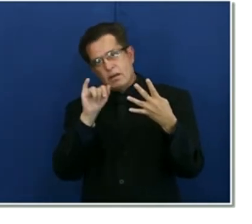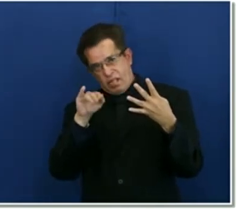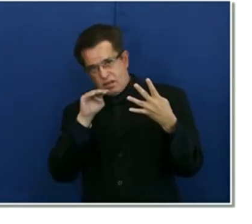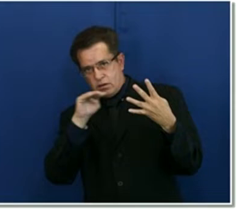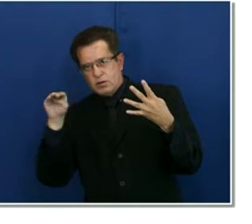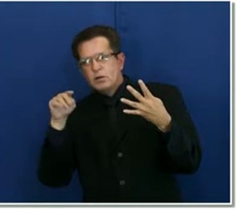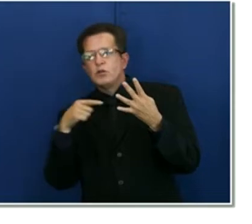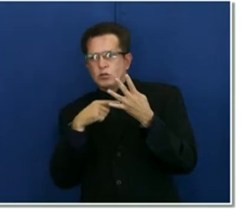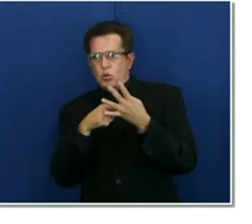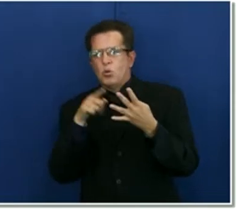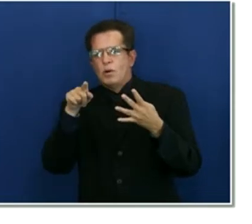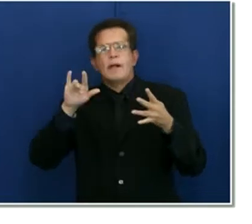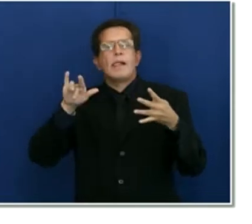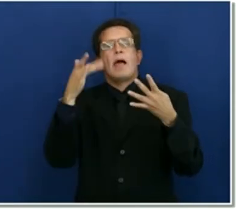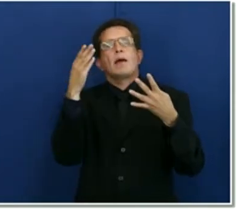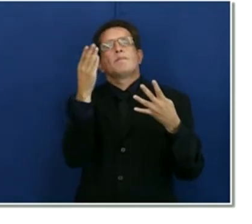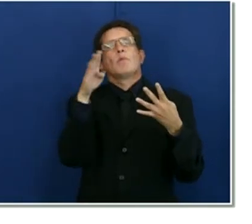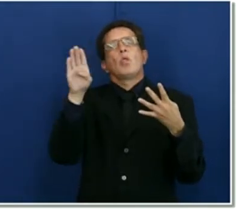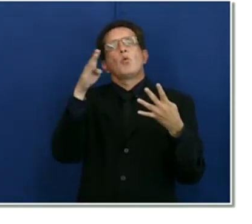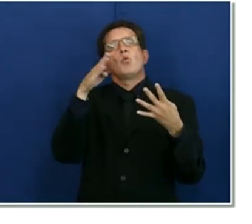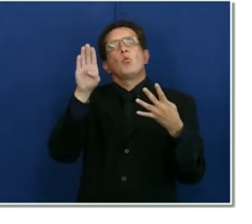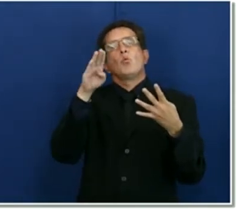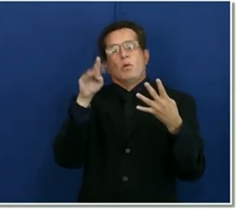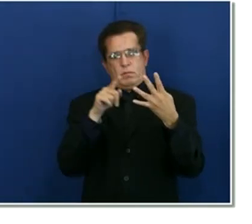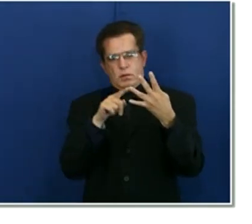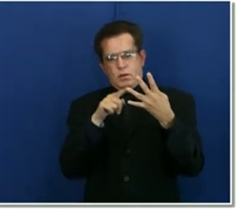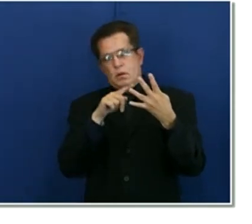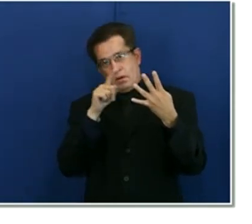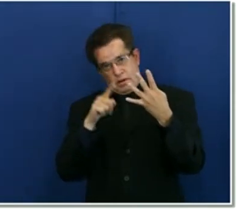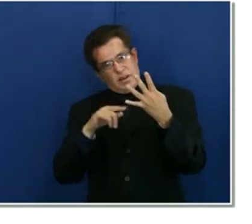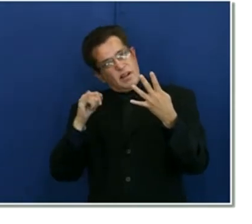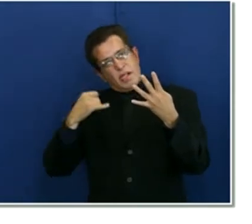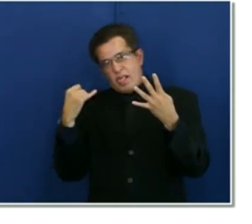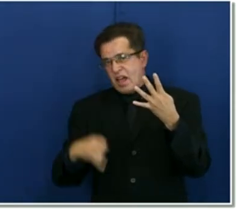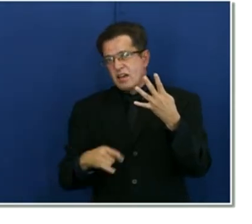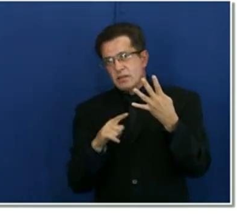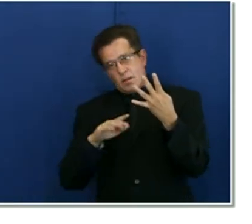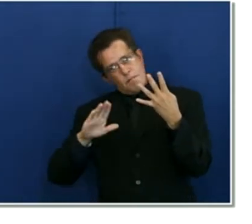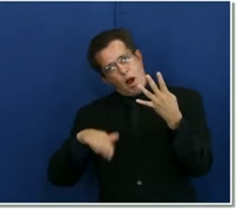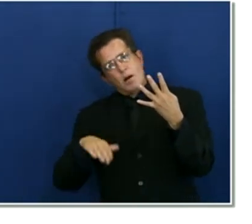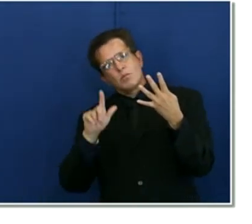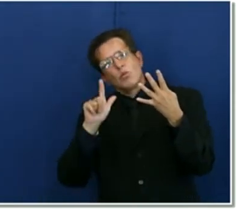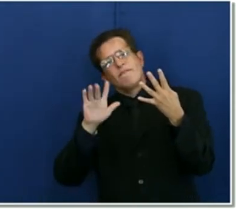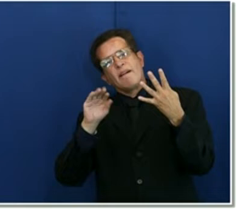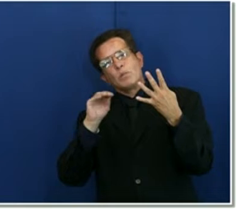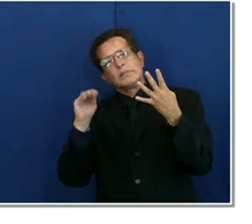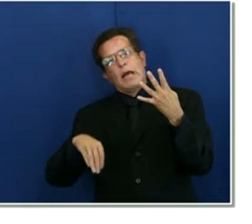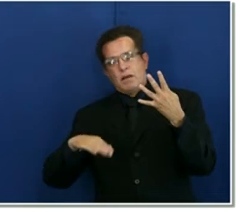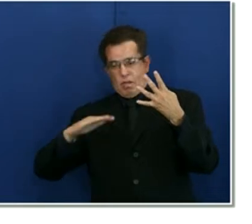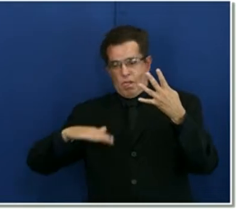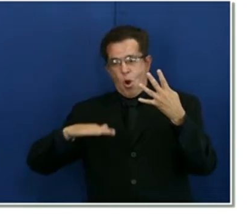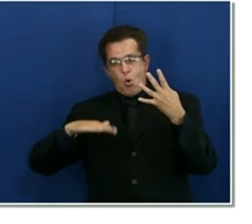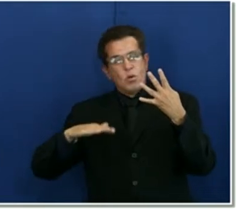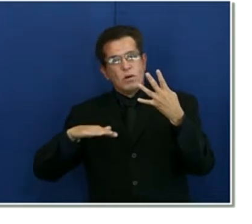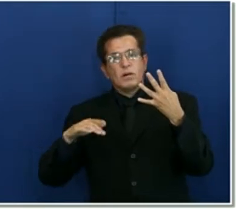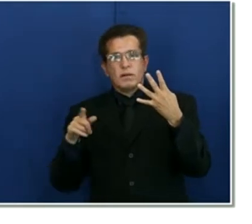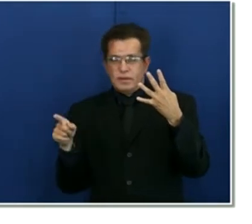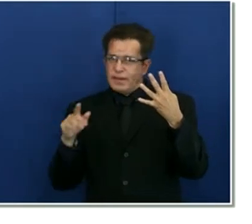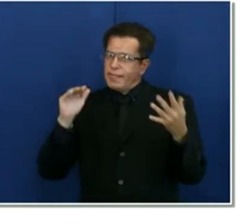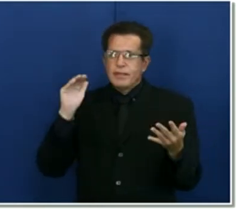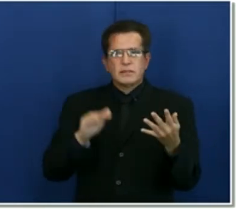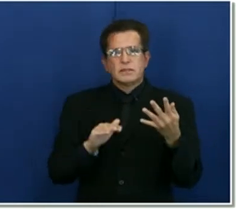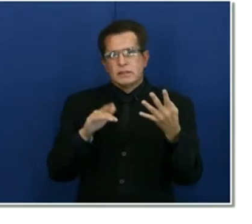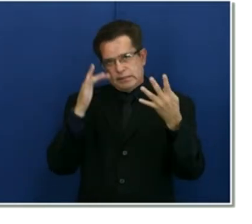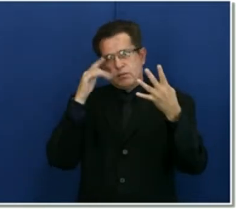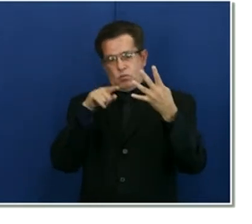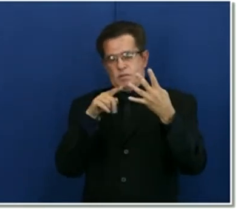shown in light blue, and finally the group in the bottom 25th quartile, the lowest quartile or least